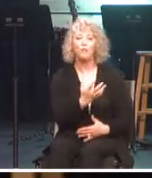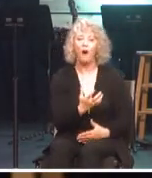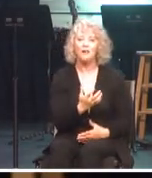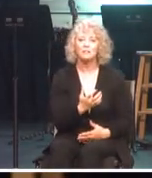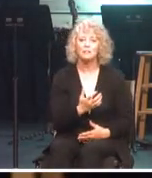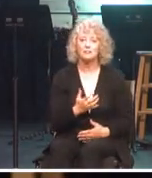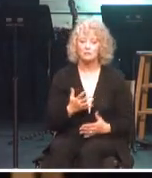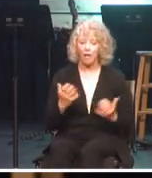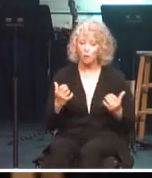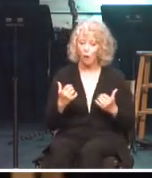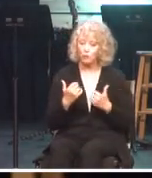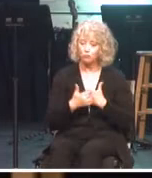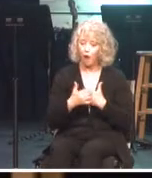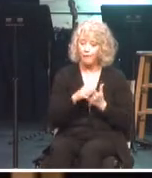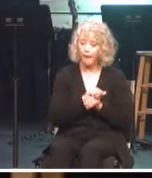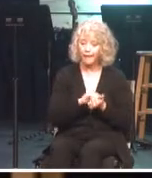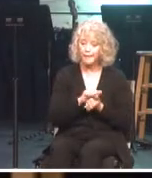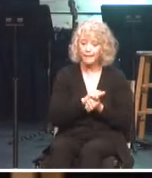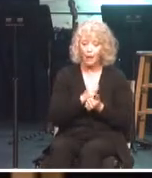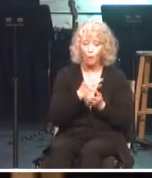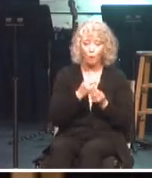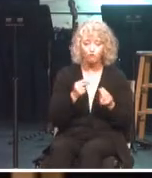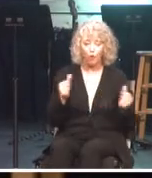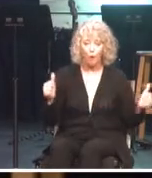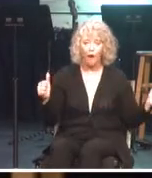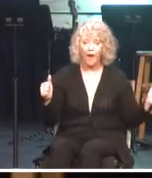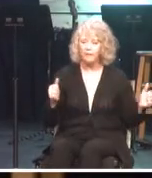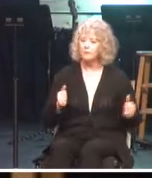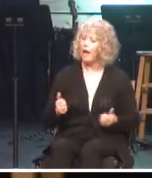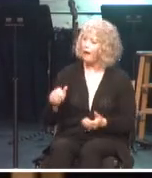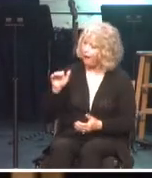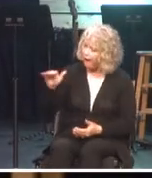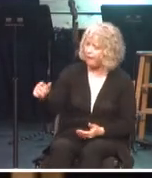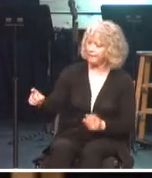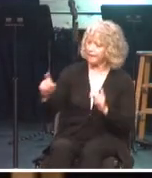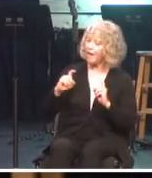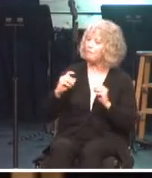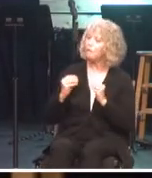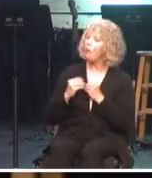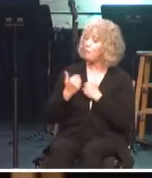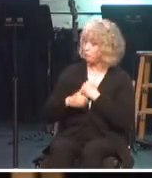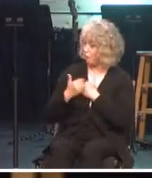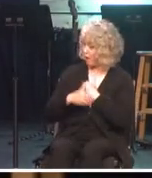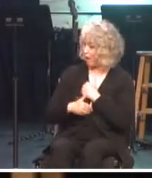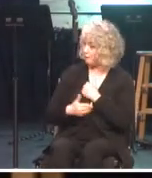They want temporal bread. Give us more bread. That was the call. Give us more bread.